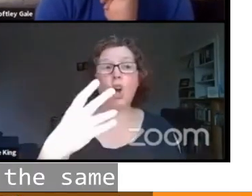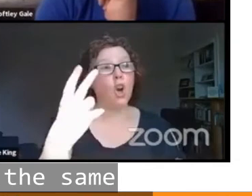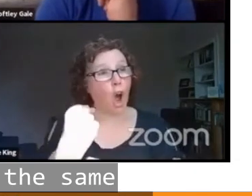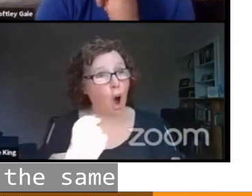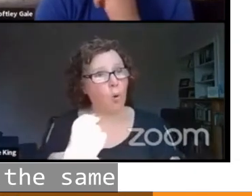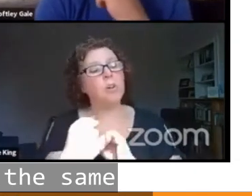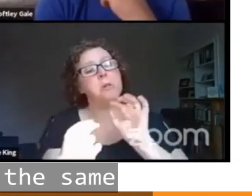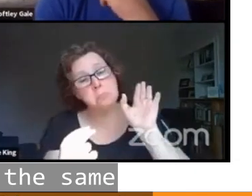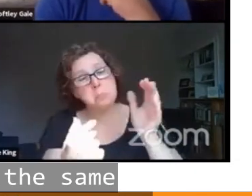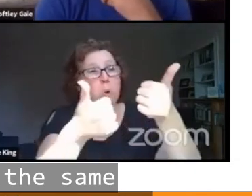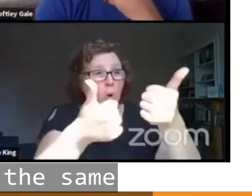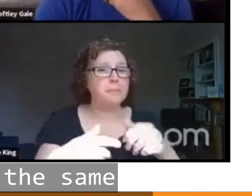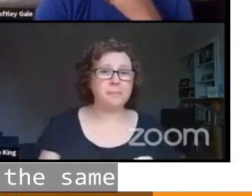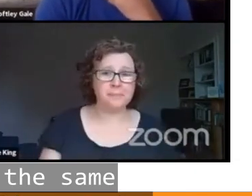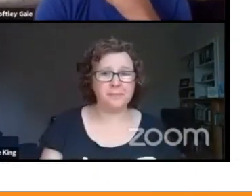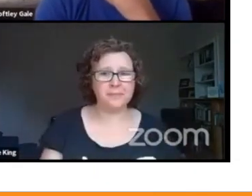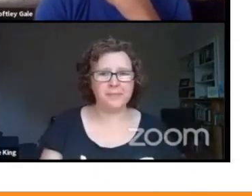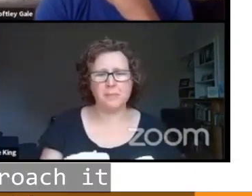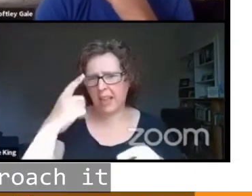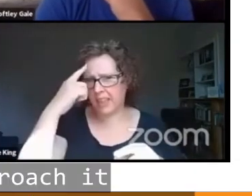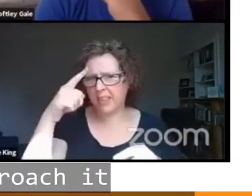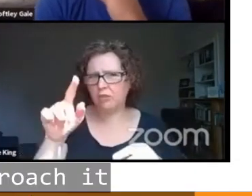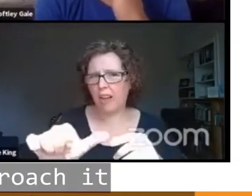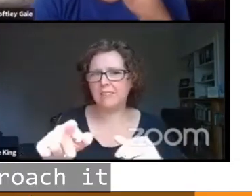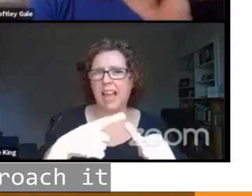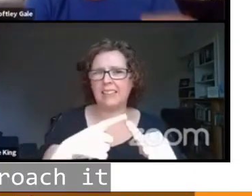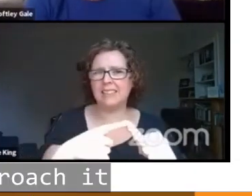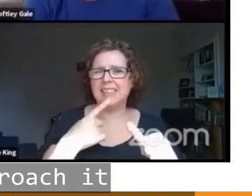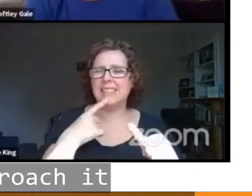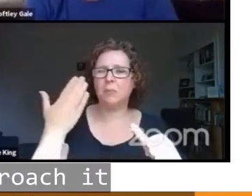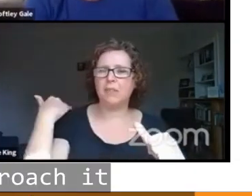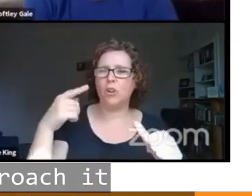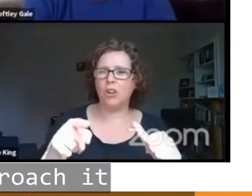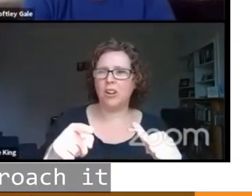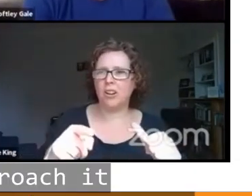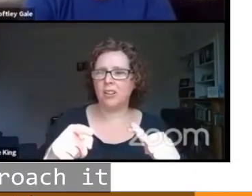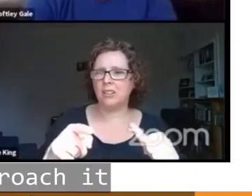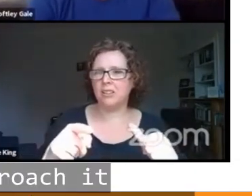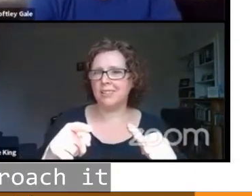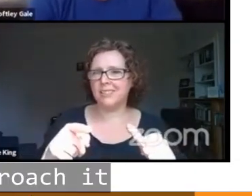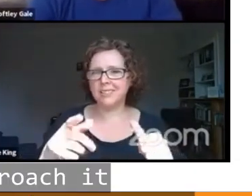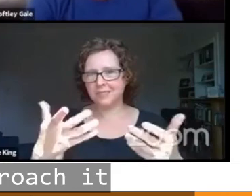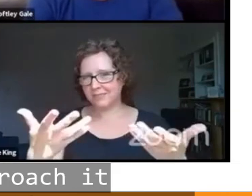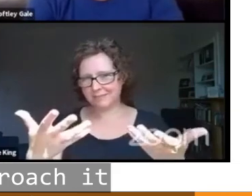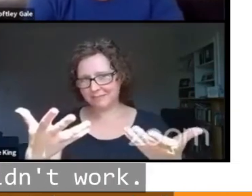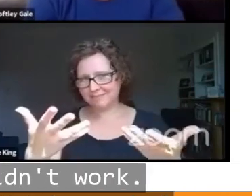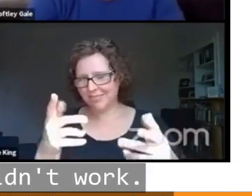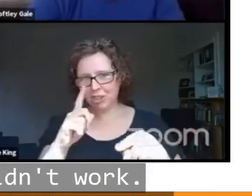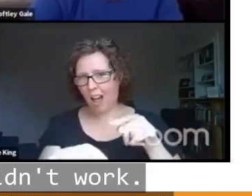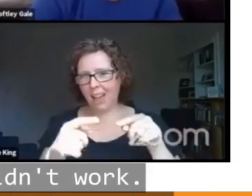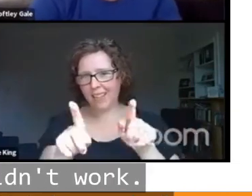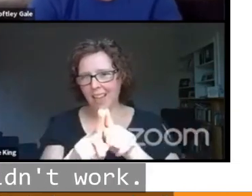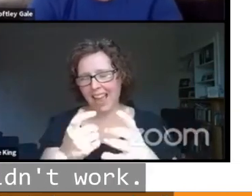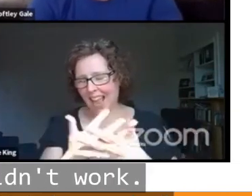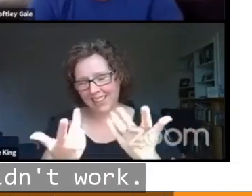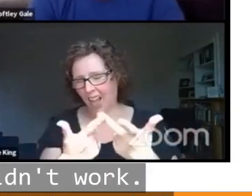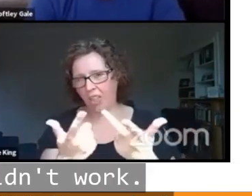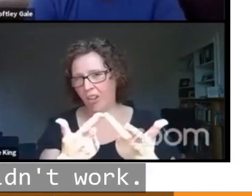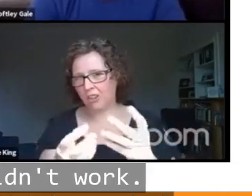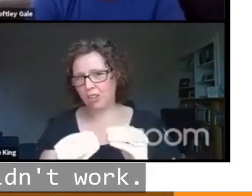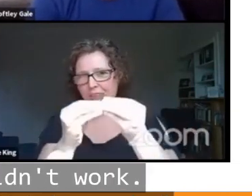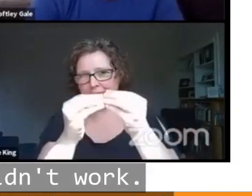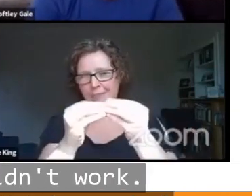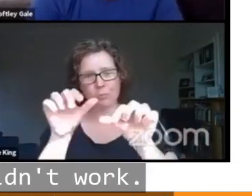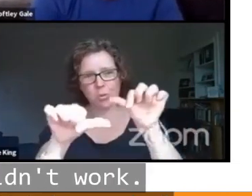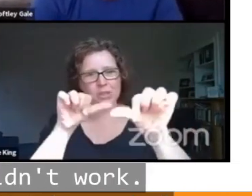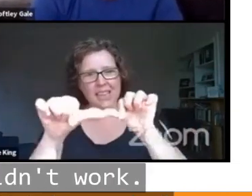think it's the same as you said earlier, Andy, that you approach it like any other creative process. Great, that didn't work. Now I